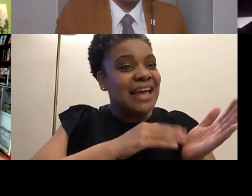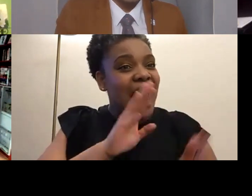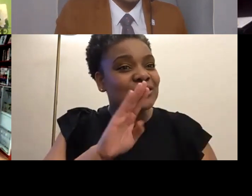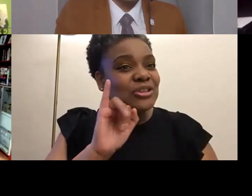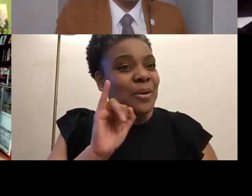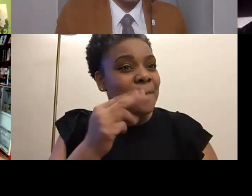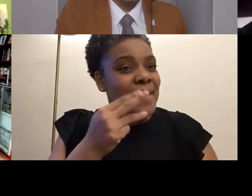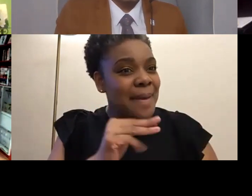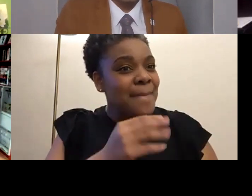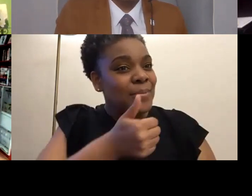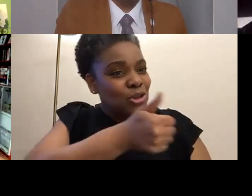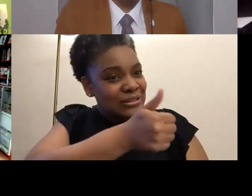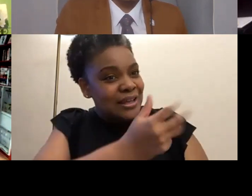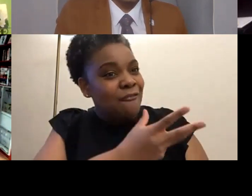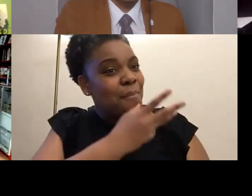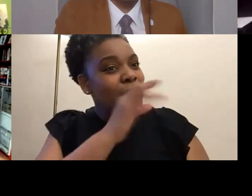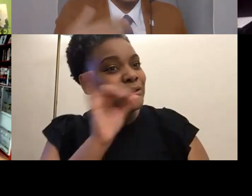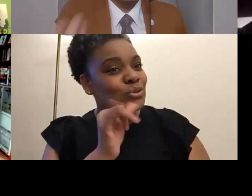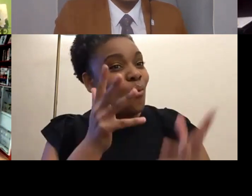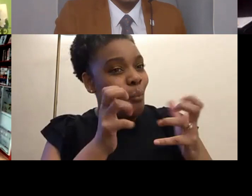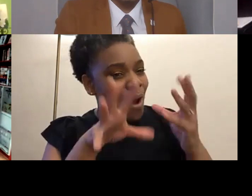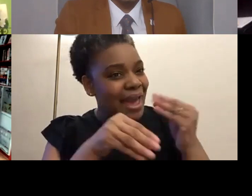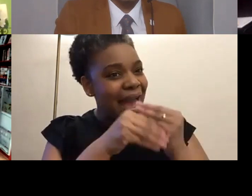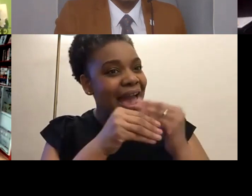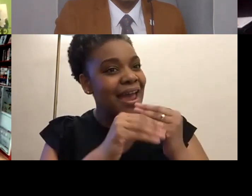mother. Anything you want to follow up on regarding?